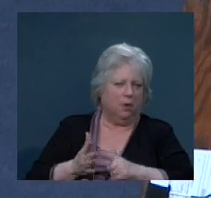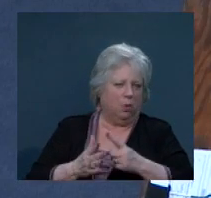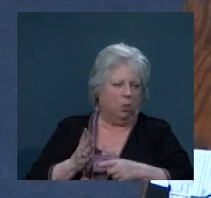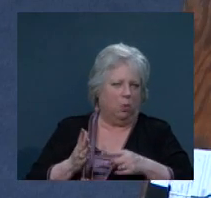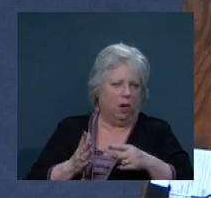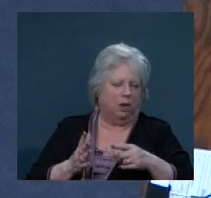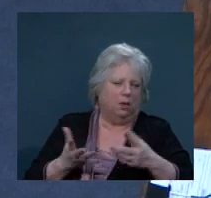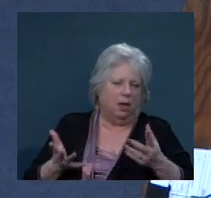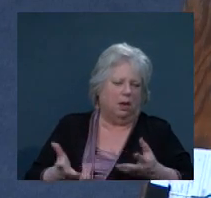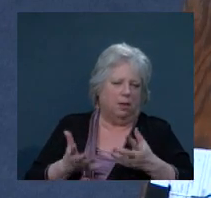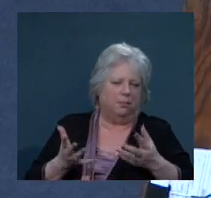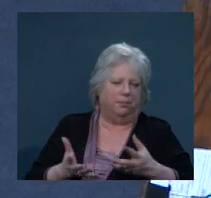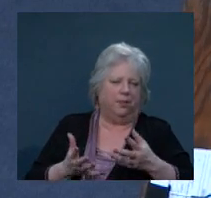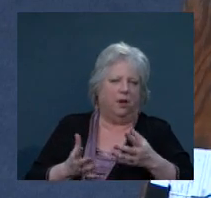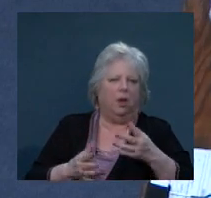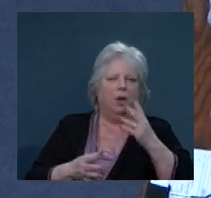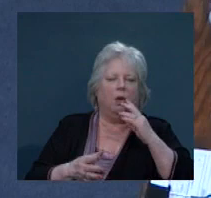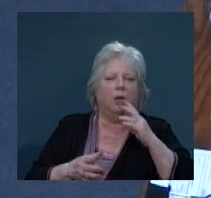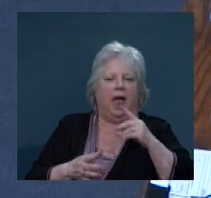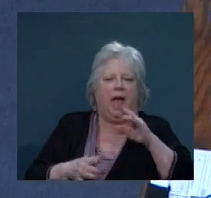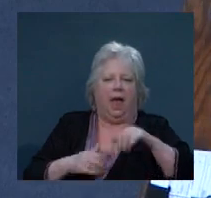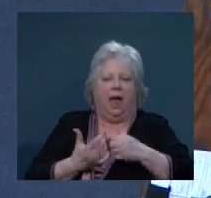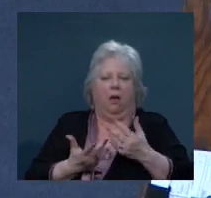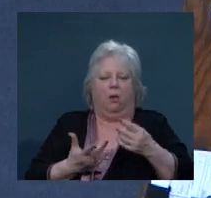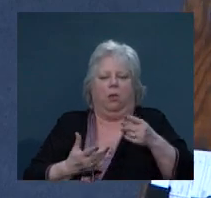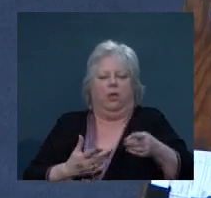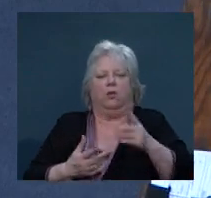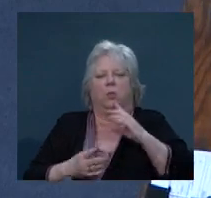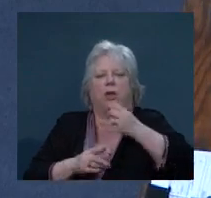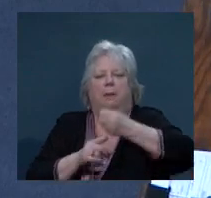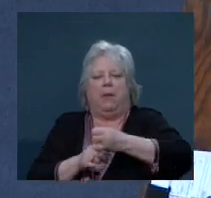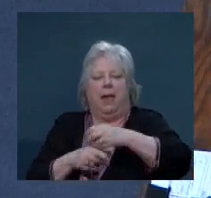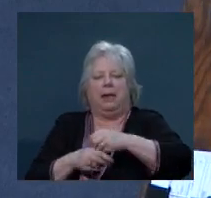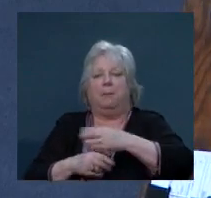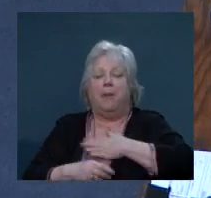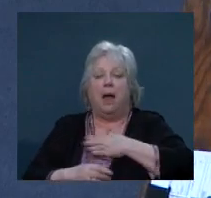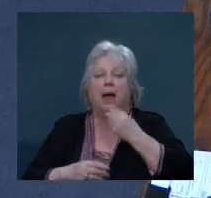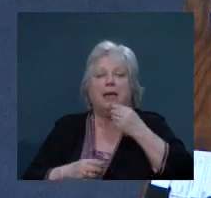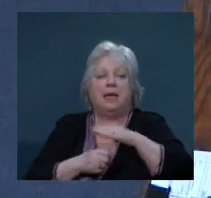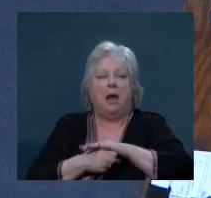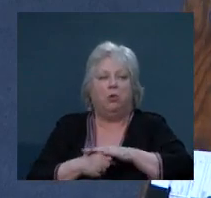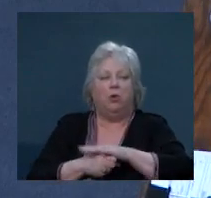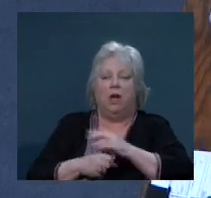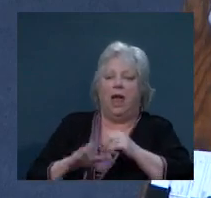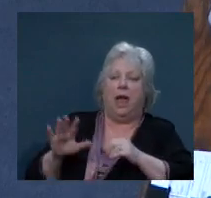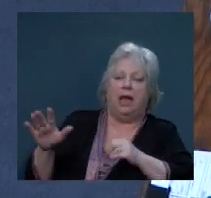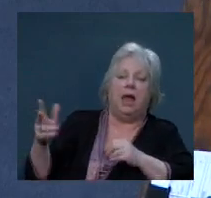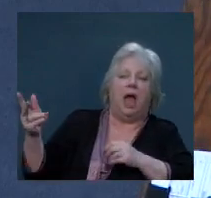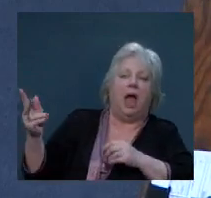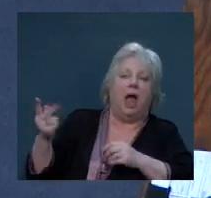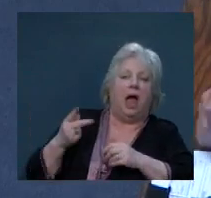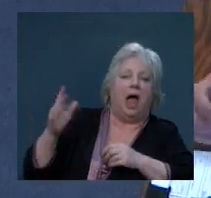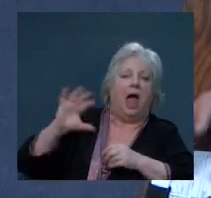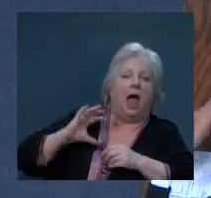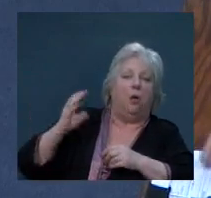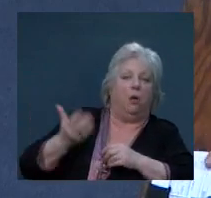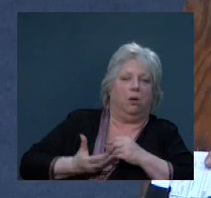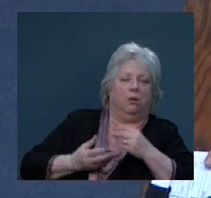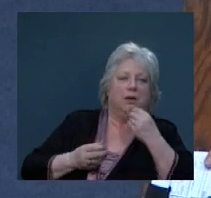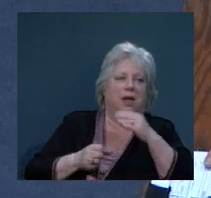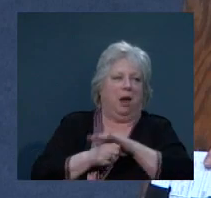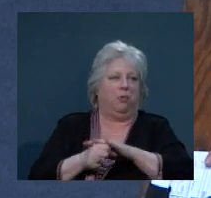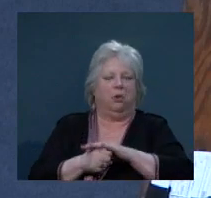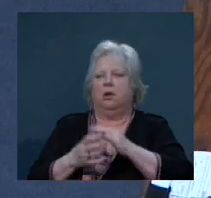what these are going to do in my neighborhood, in our neighborhood. Okay? Now, I don't know where you